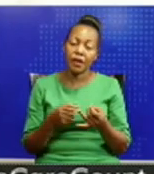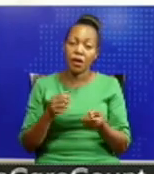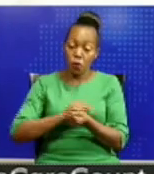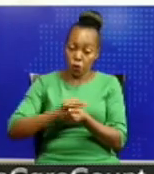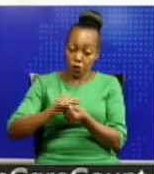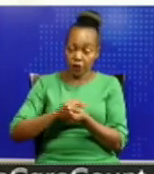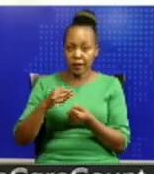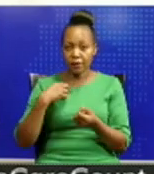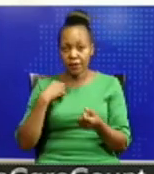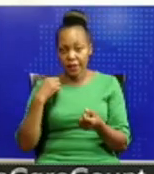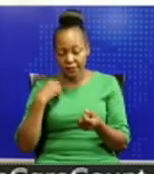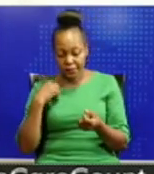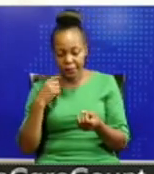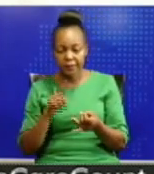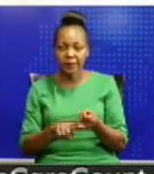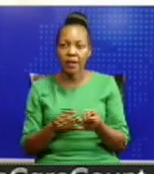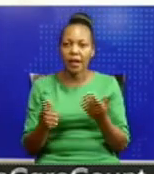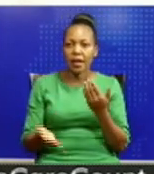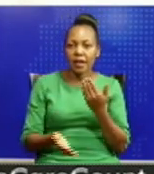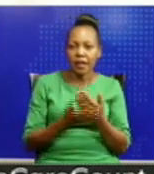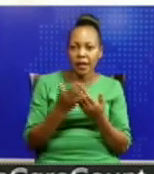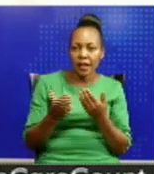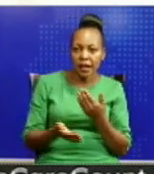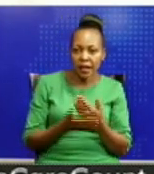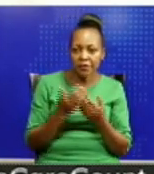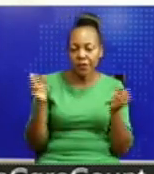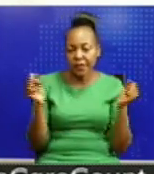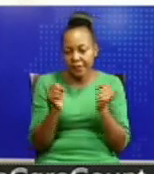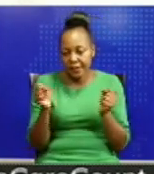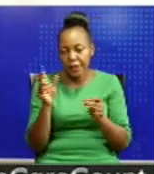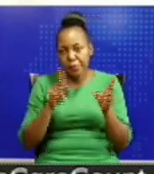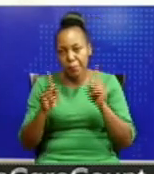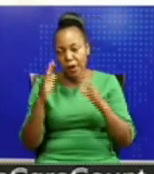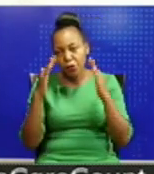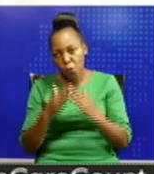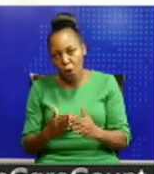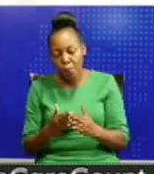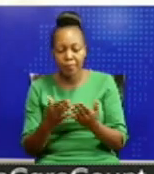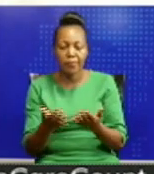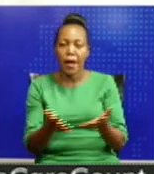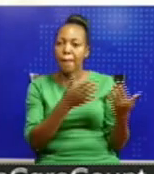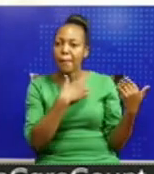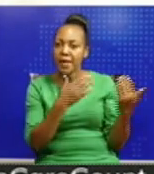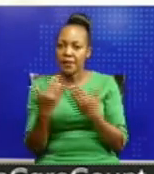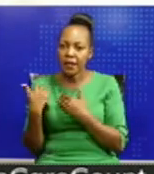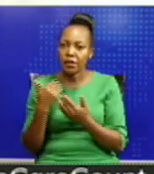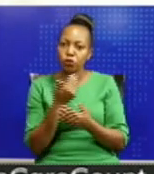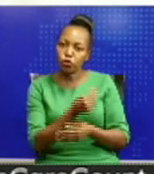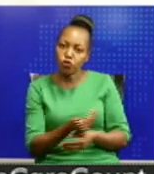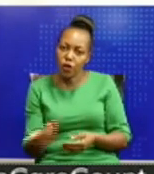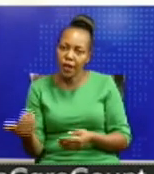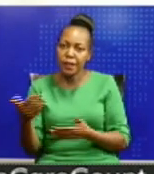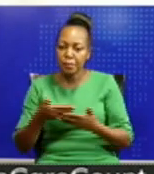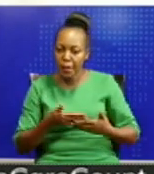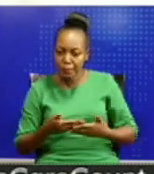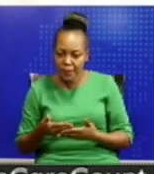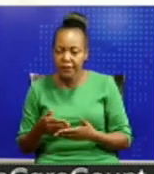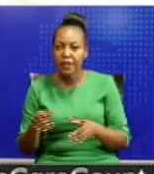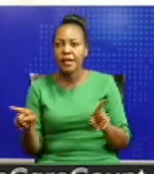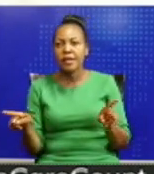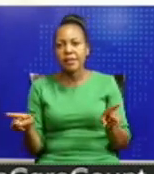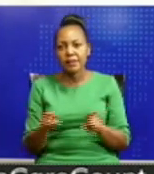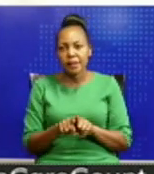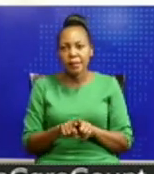washing clothes, taking care of the sick, bathing children, and